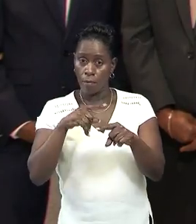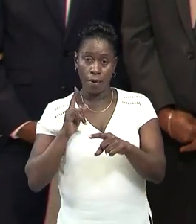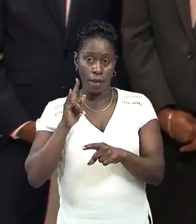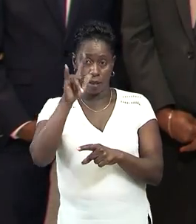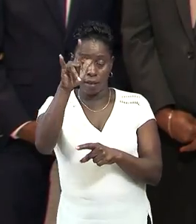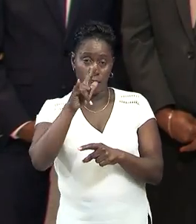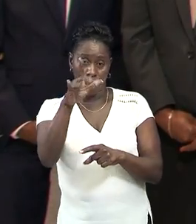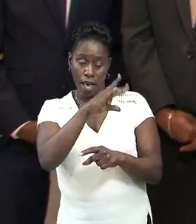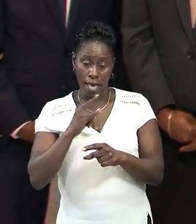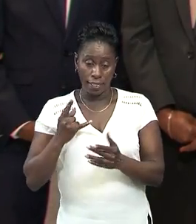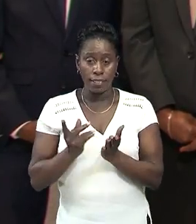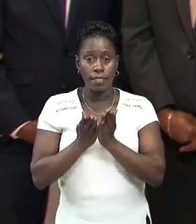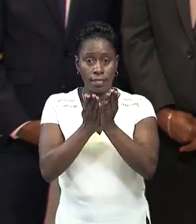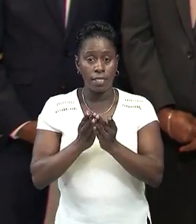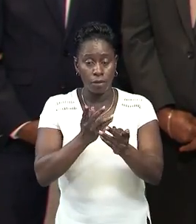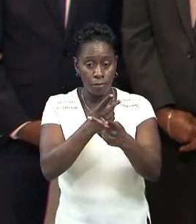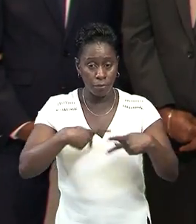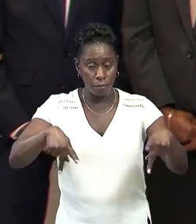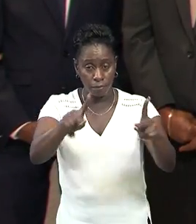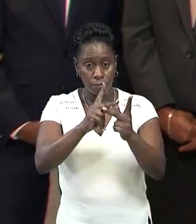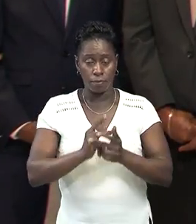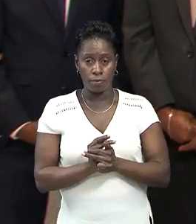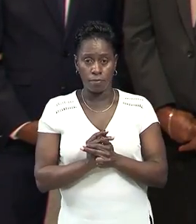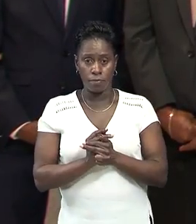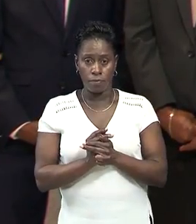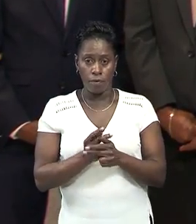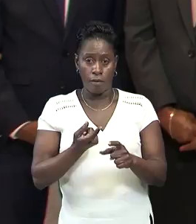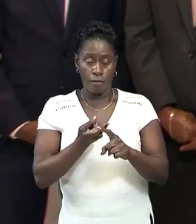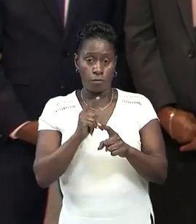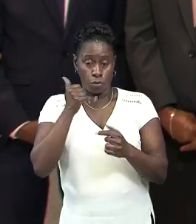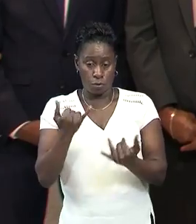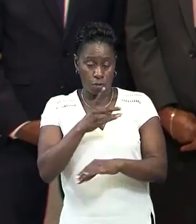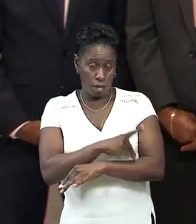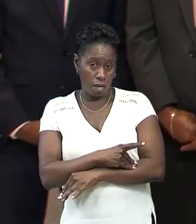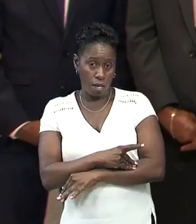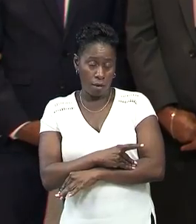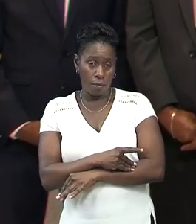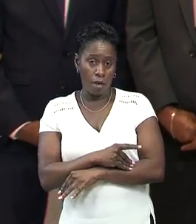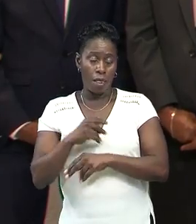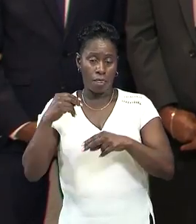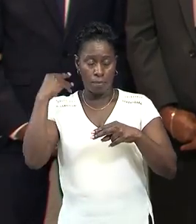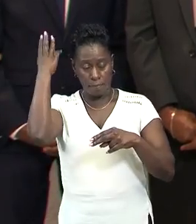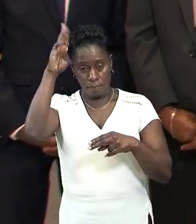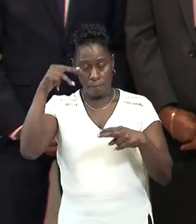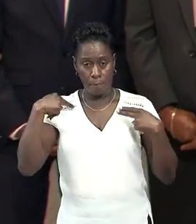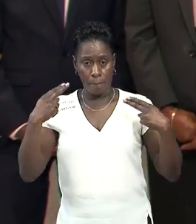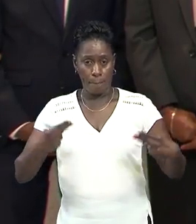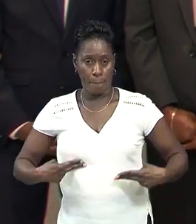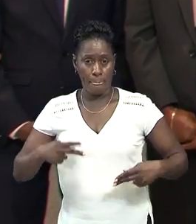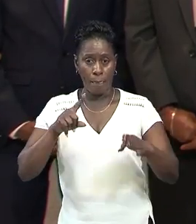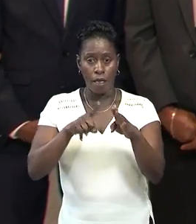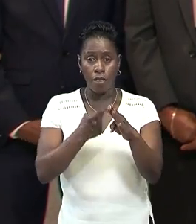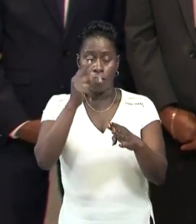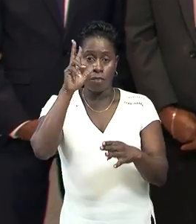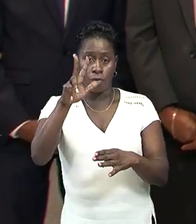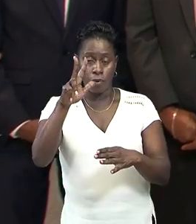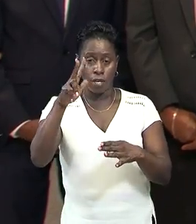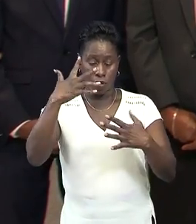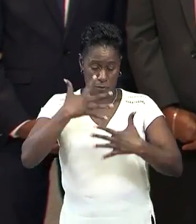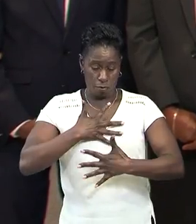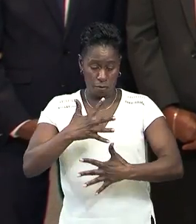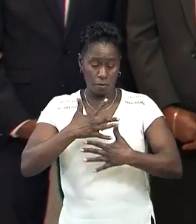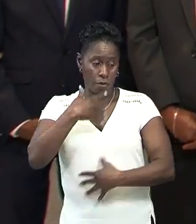seaports. As of March 16th, 2020, the Ministry of Health activated 3 respiratory